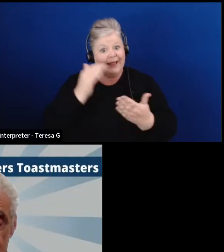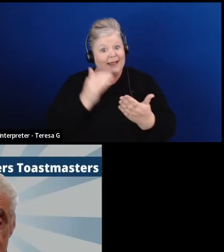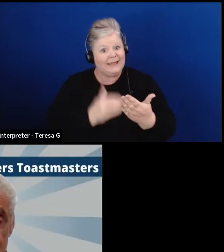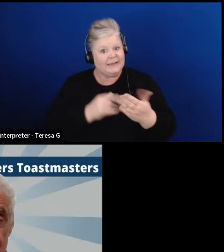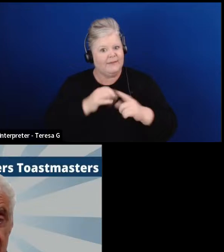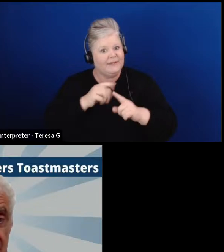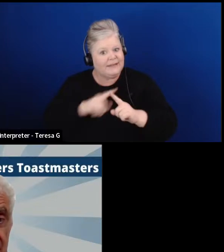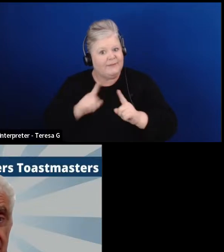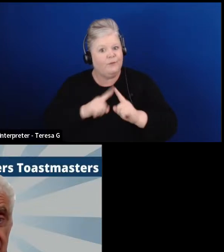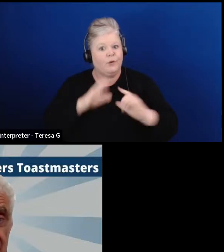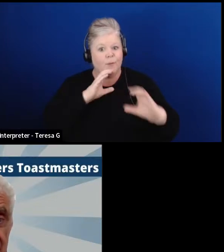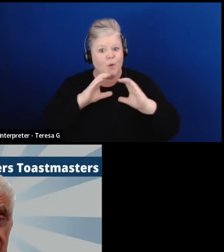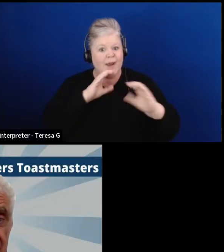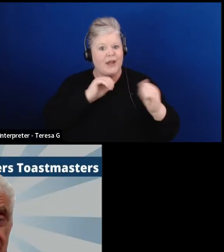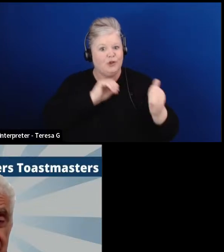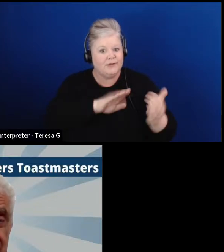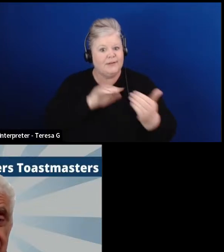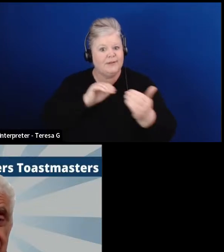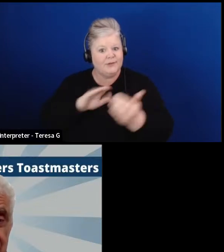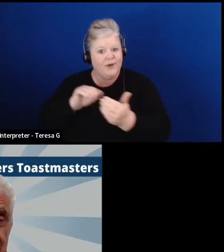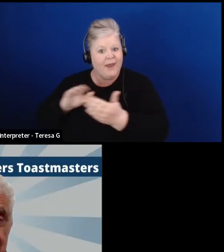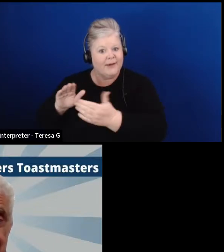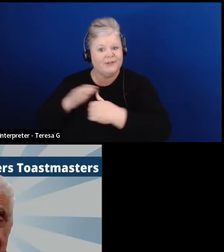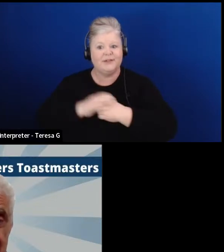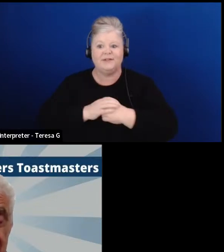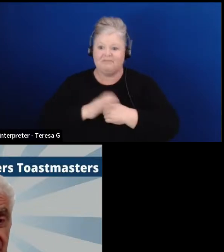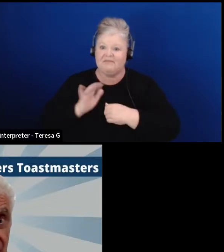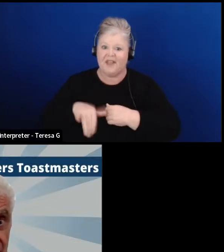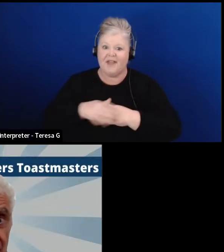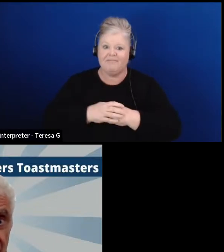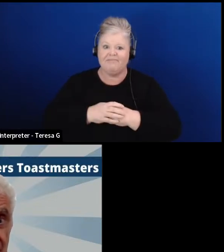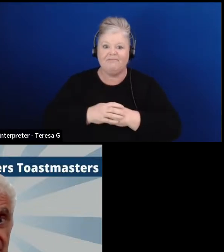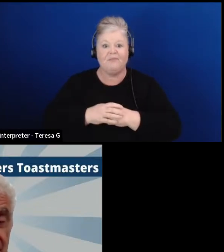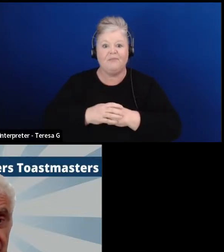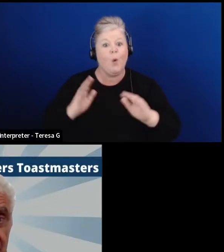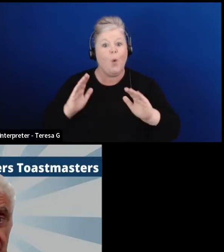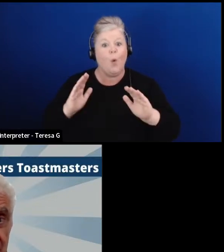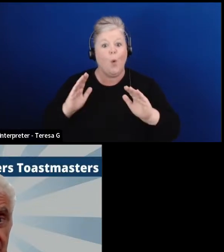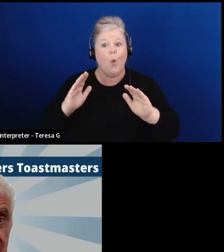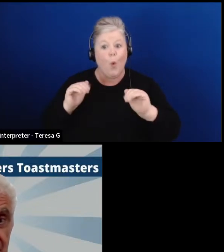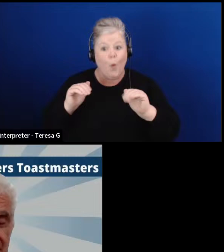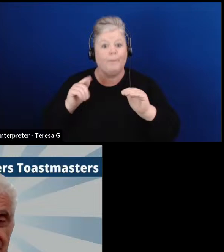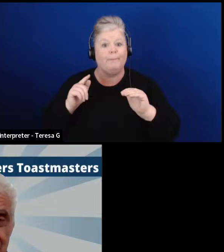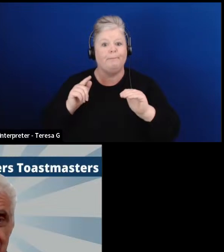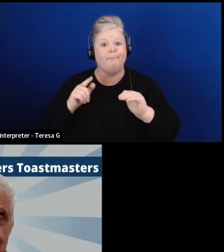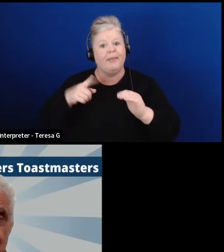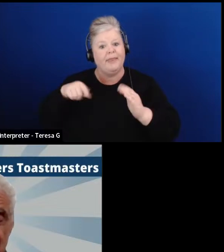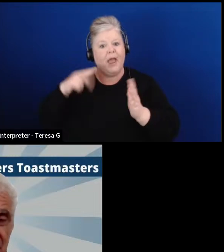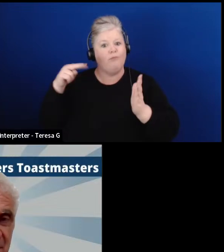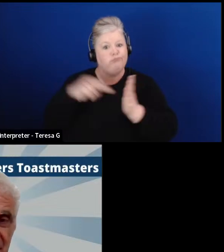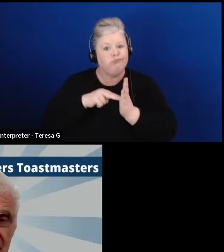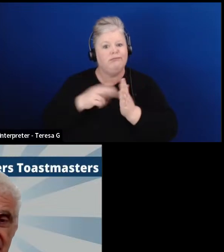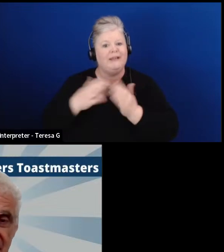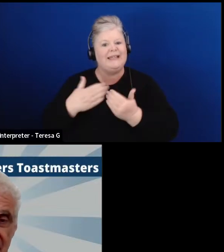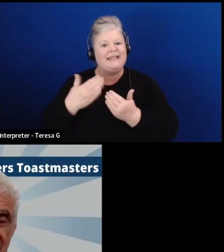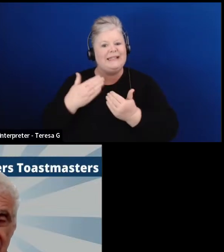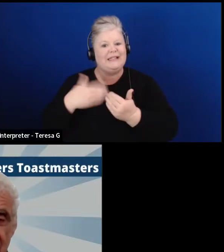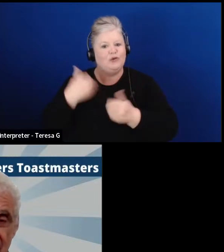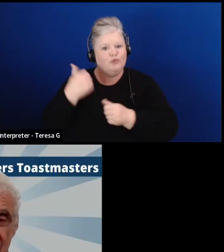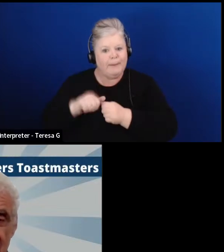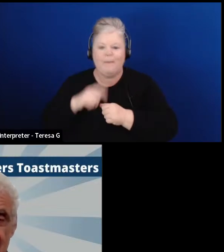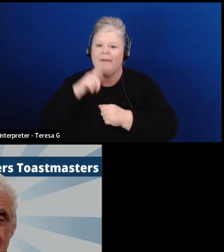strategies. So I'm hoping that the phrases are very short and easy to remember without reading paragraphs